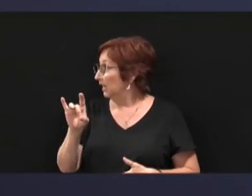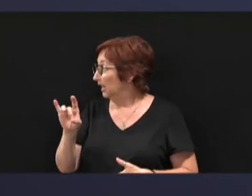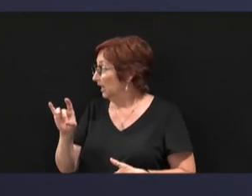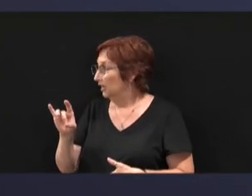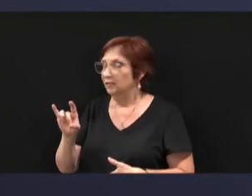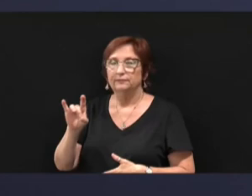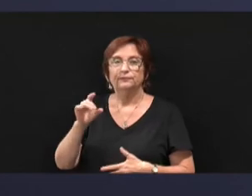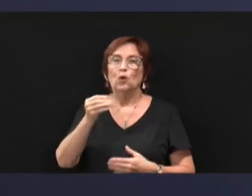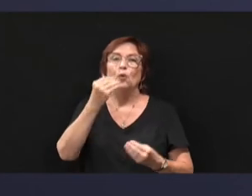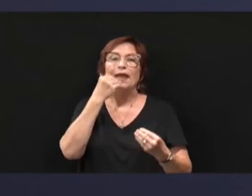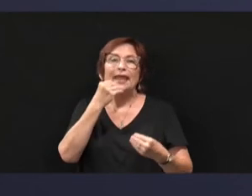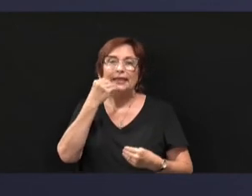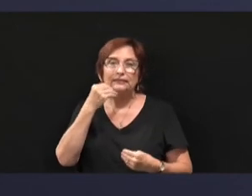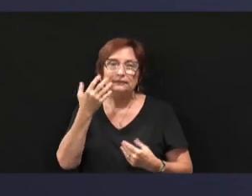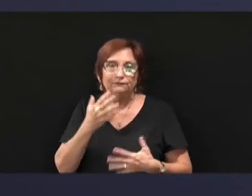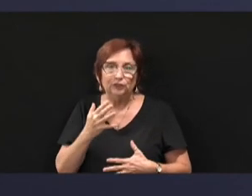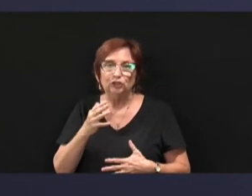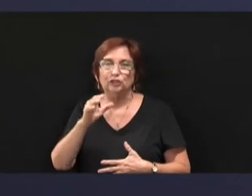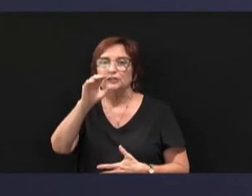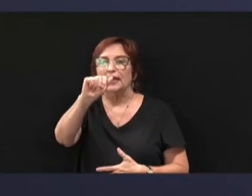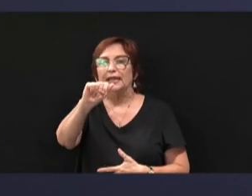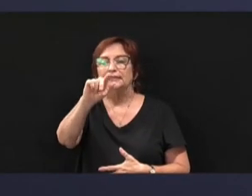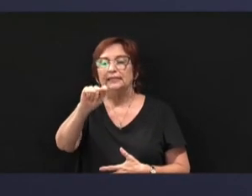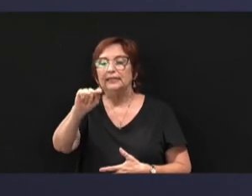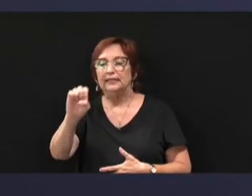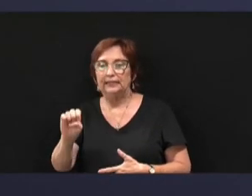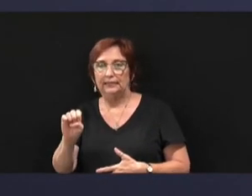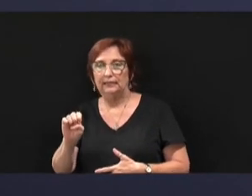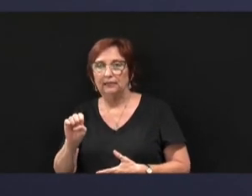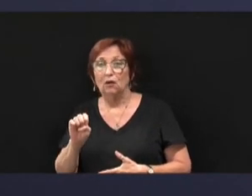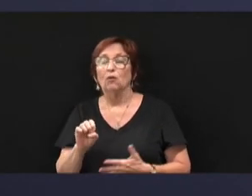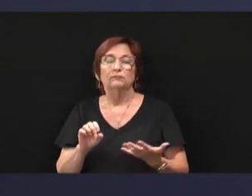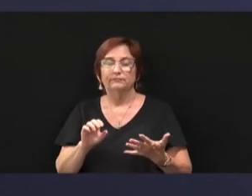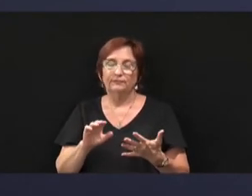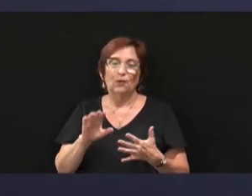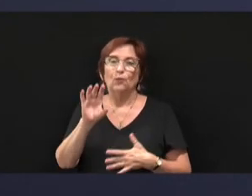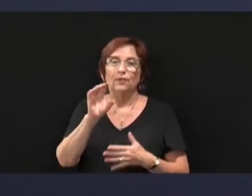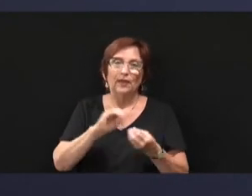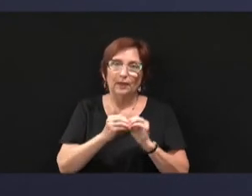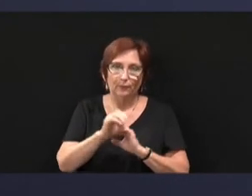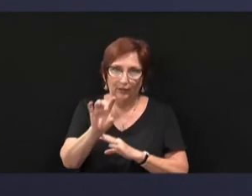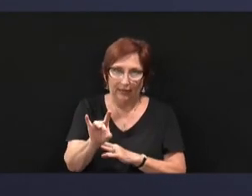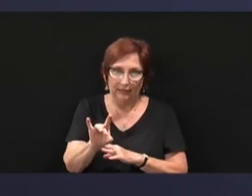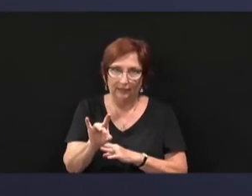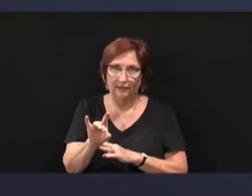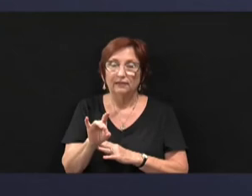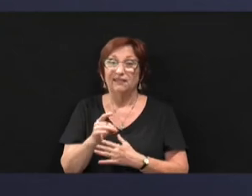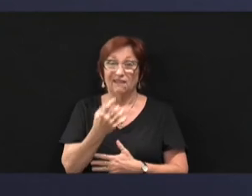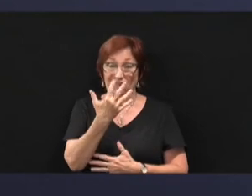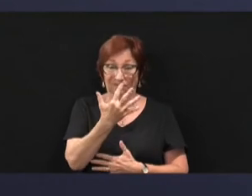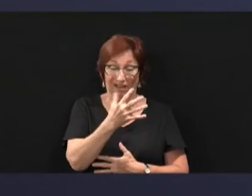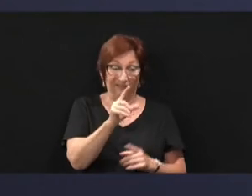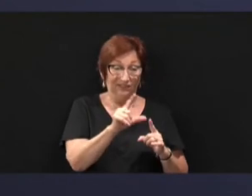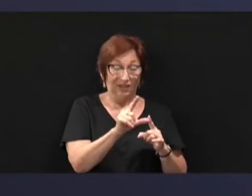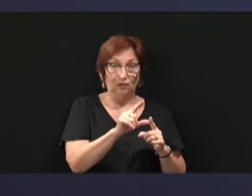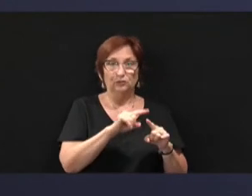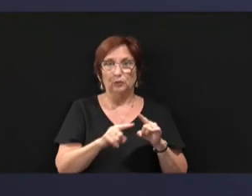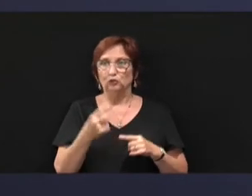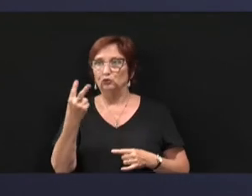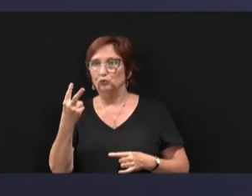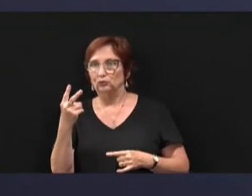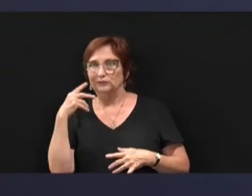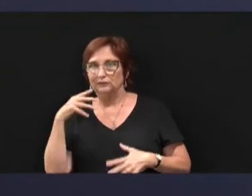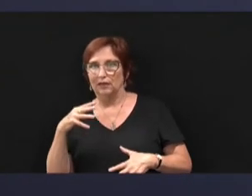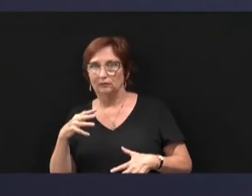Eight. Eight. Even though it's five letters, it's two sounds. Okay, E-I-G-H says